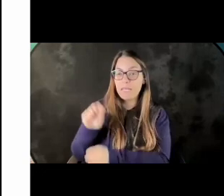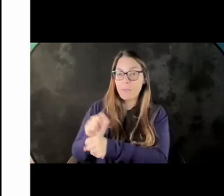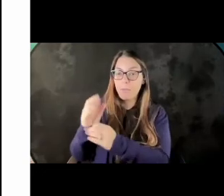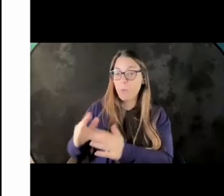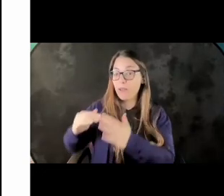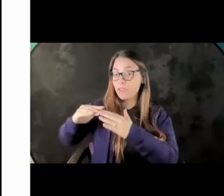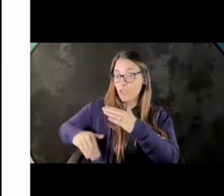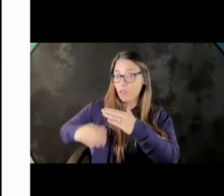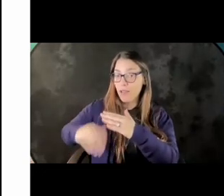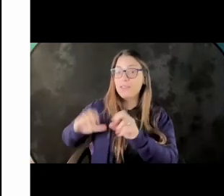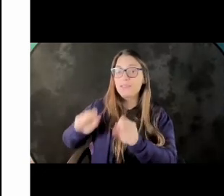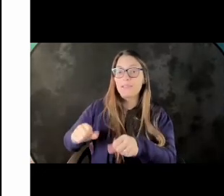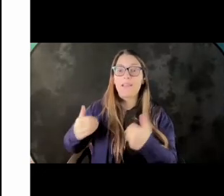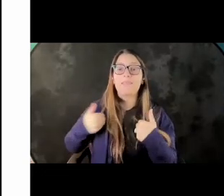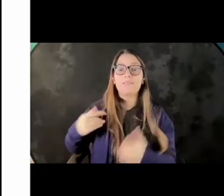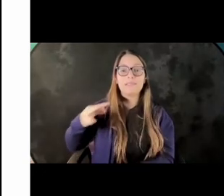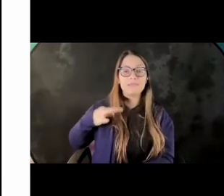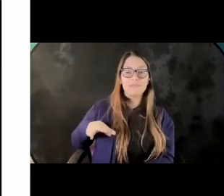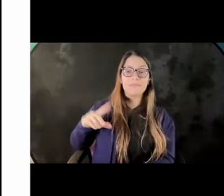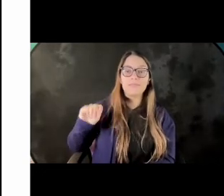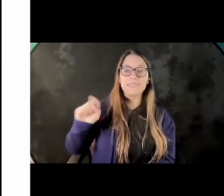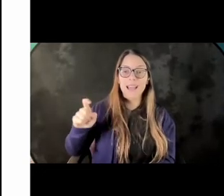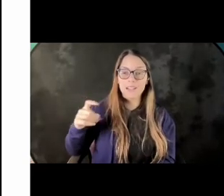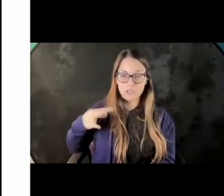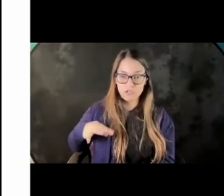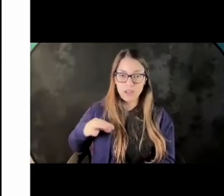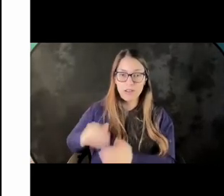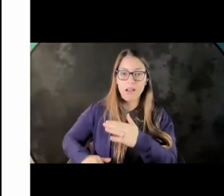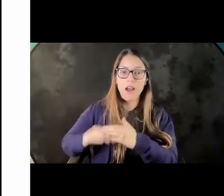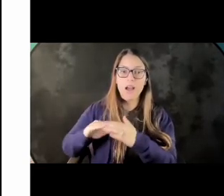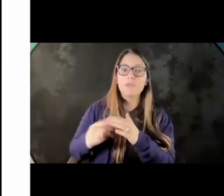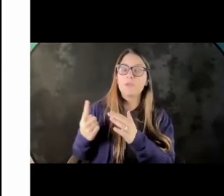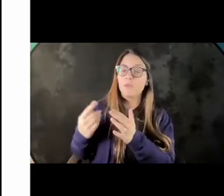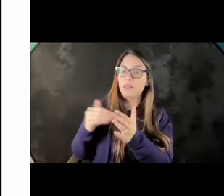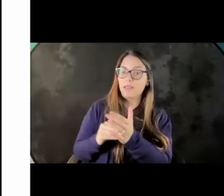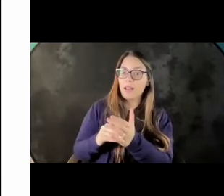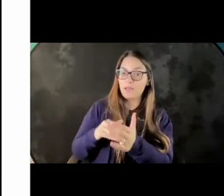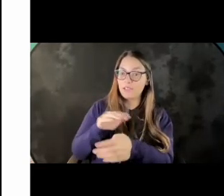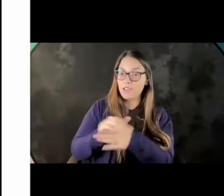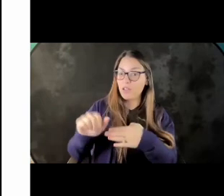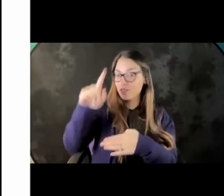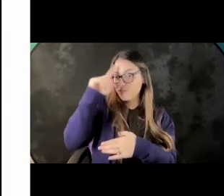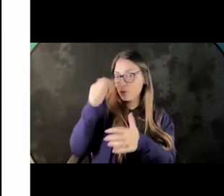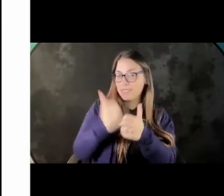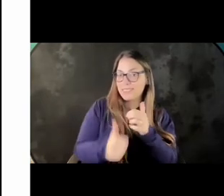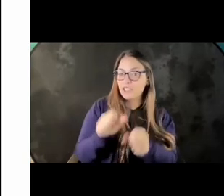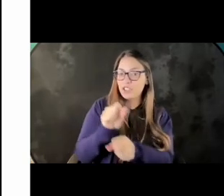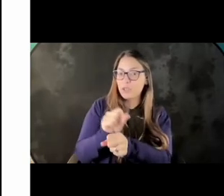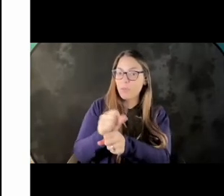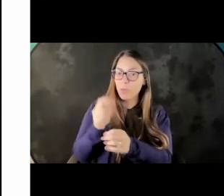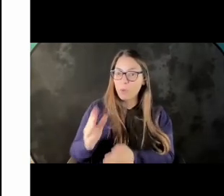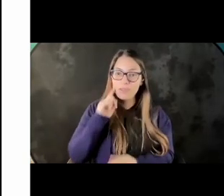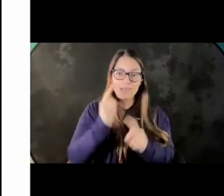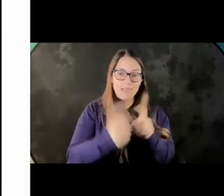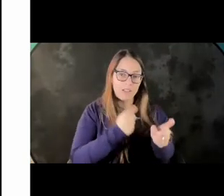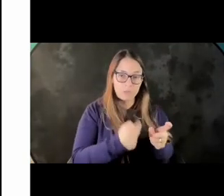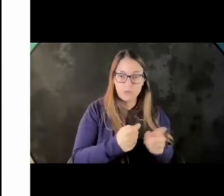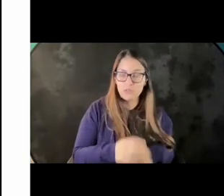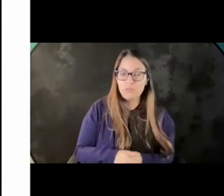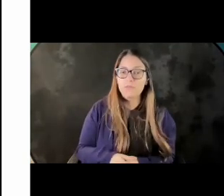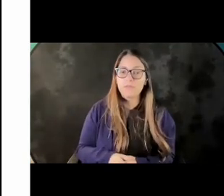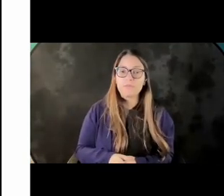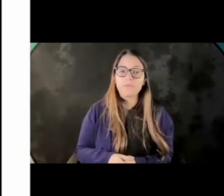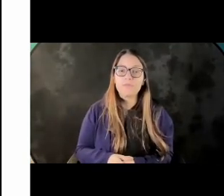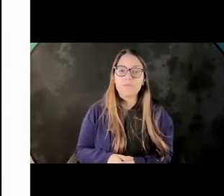tax credit for up to $1,000 per employee for employer contributions made. There